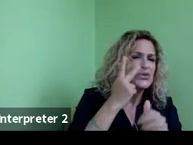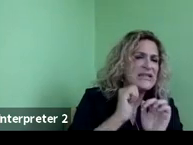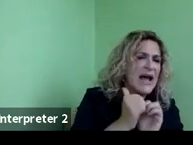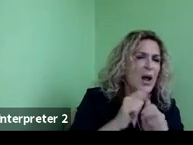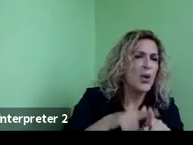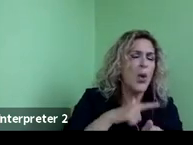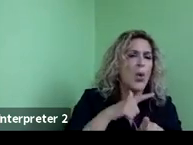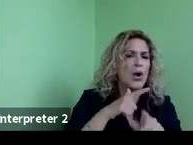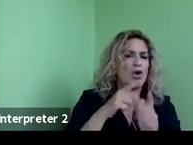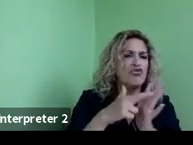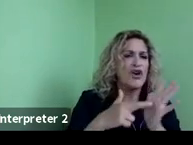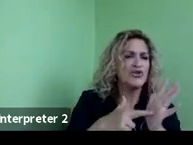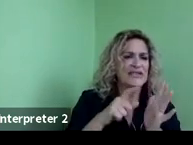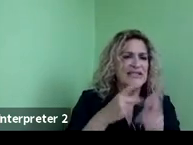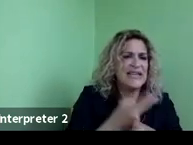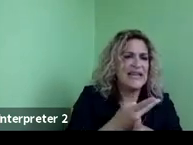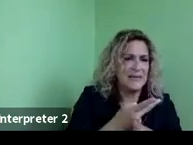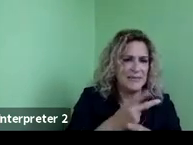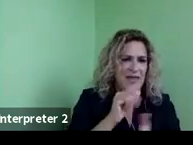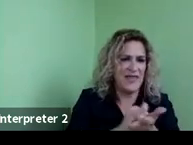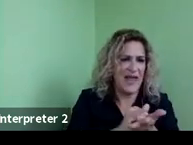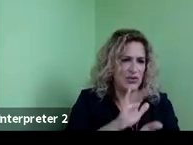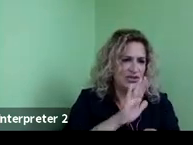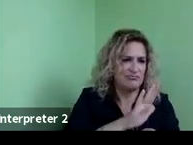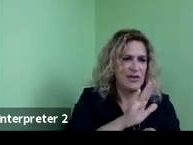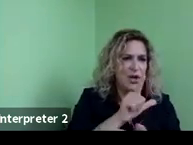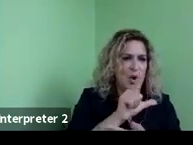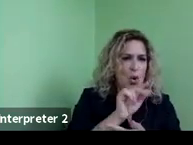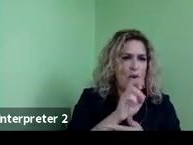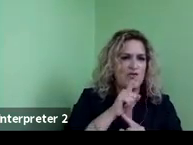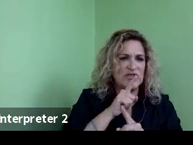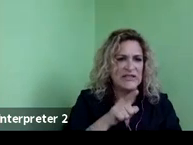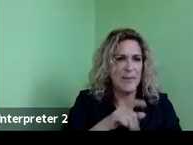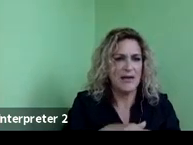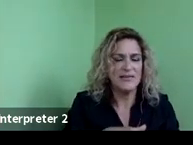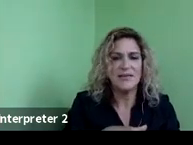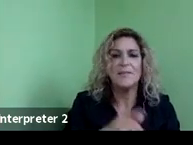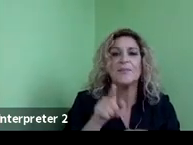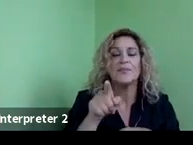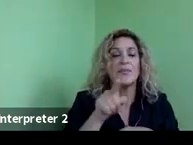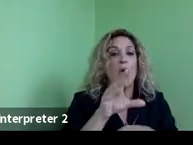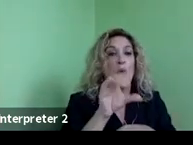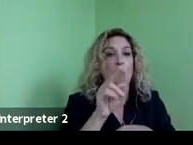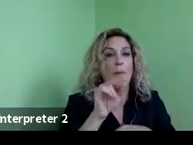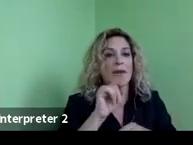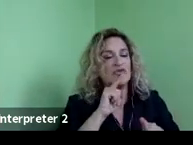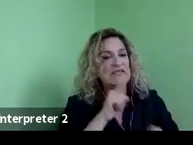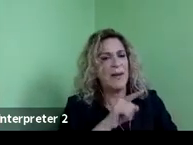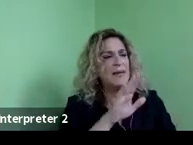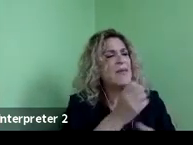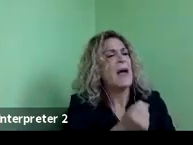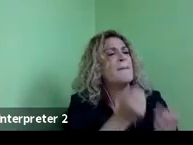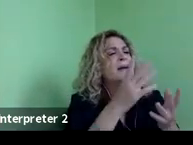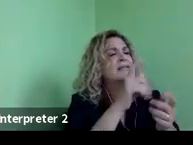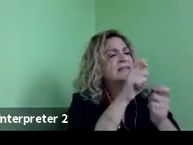Great. And I think this just like connects those dots back to, again, what are you keeping in the file? How much detail